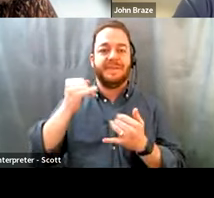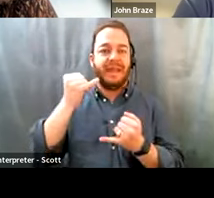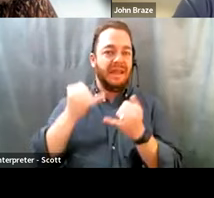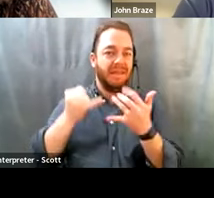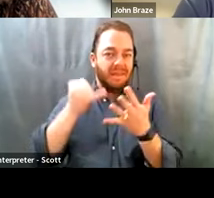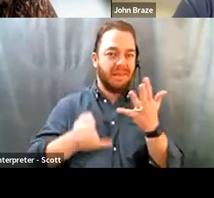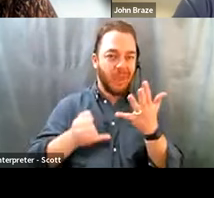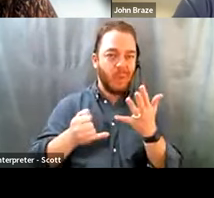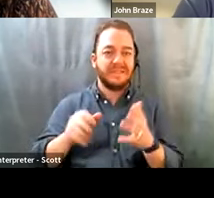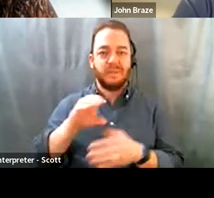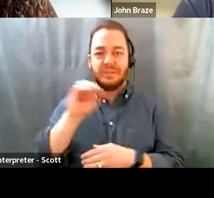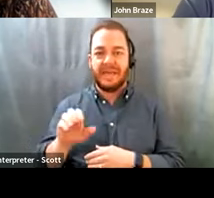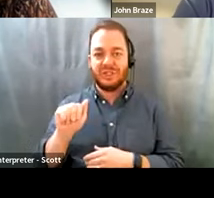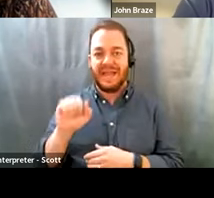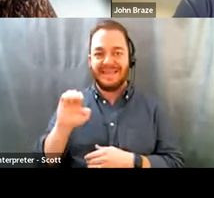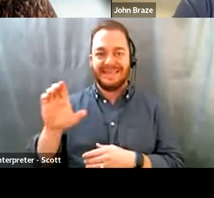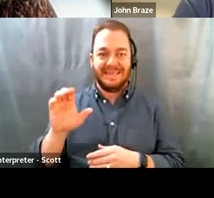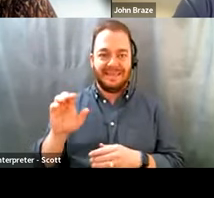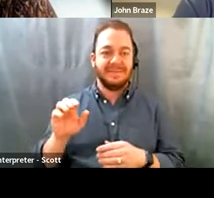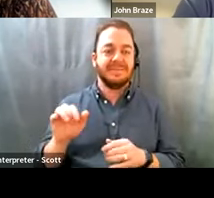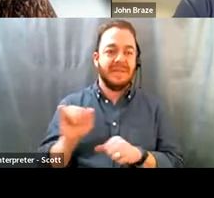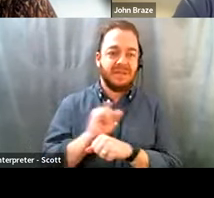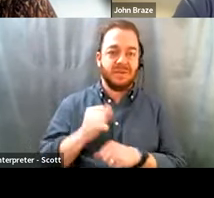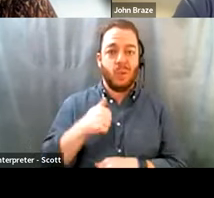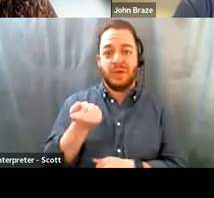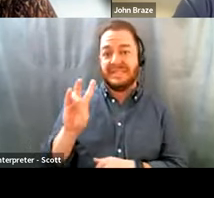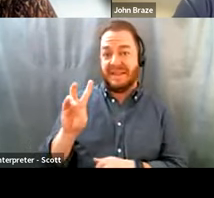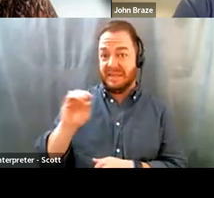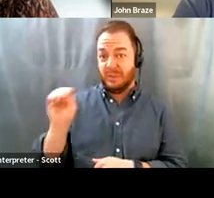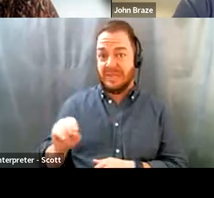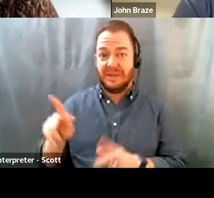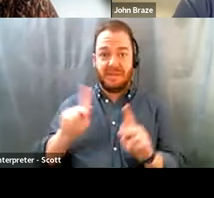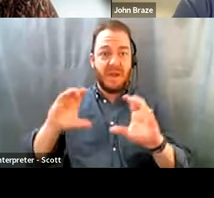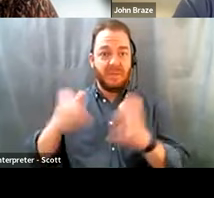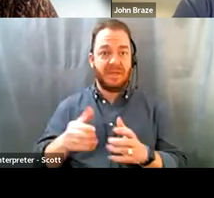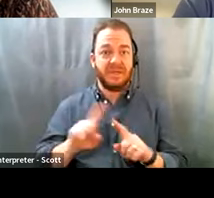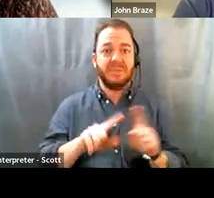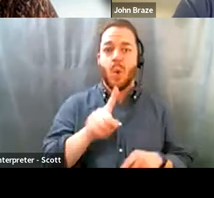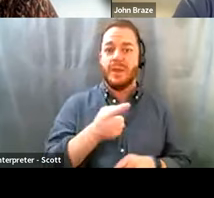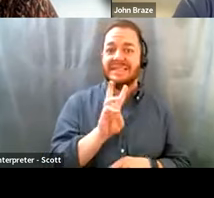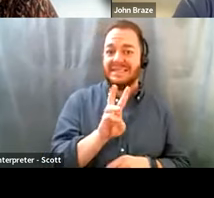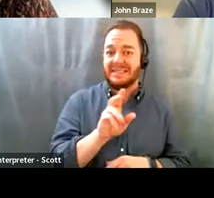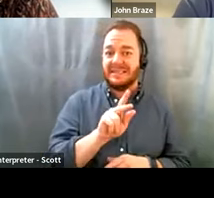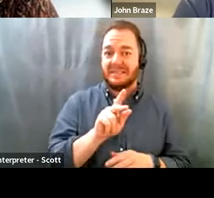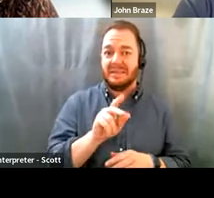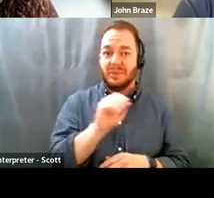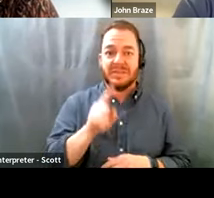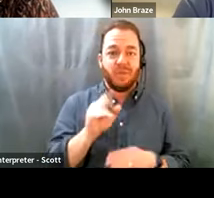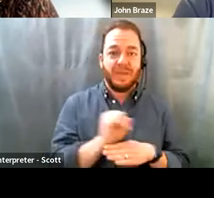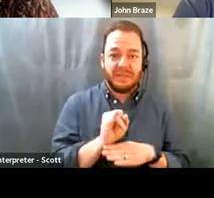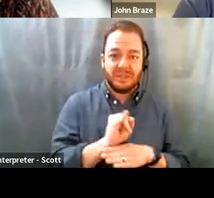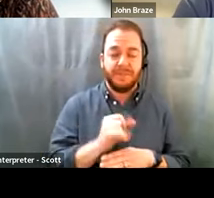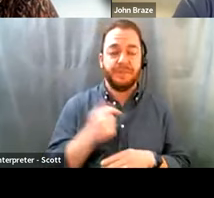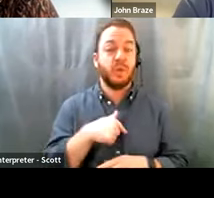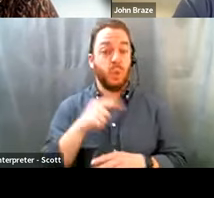we're 17% of the population and we're 6% of the industry. So, you know, we